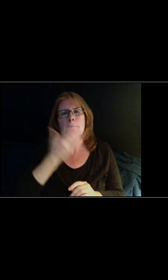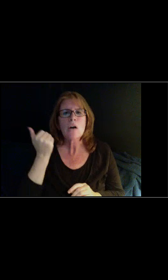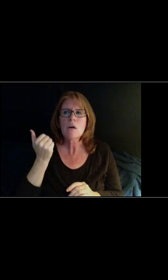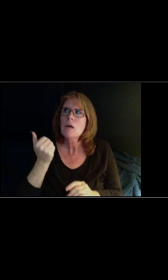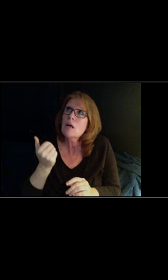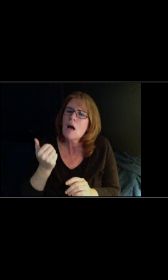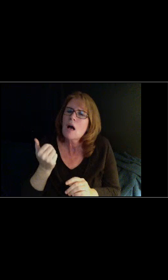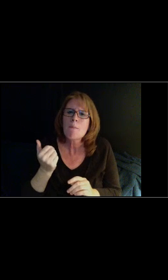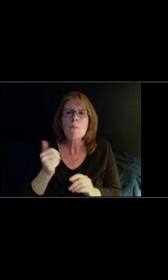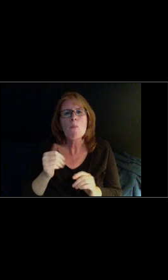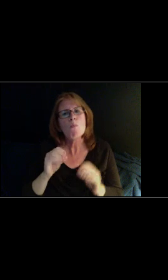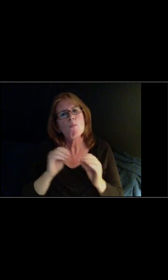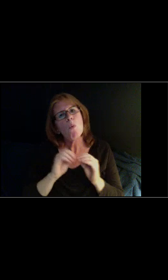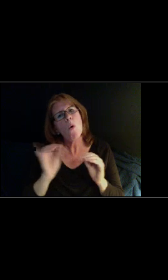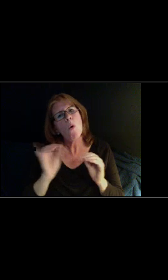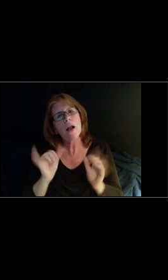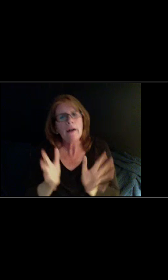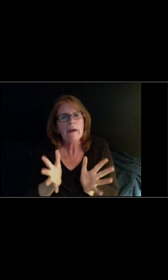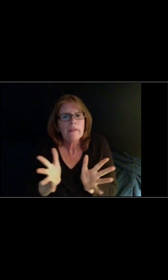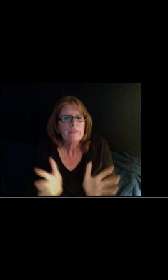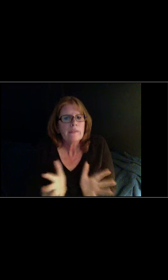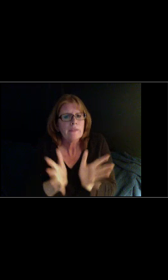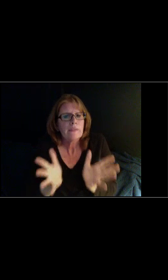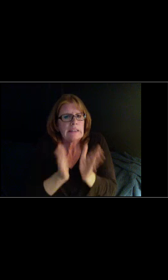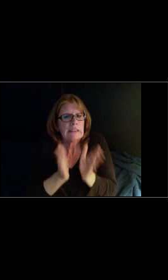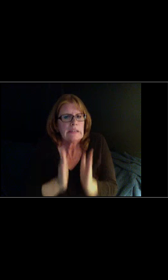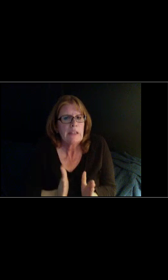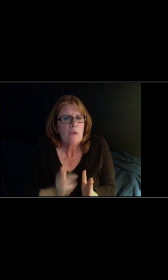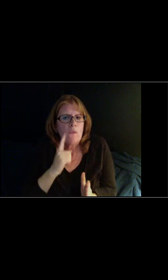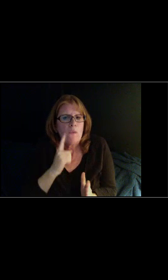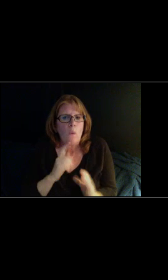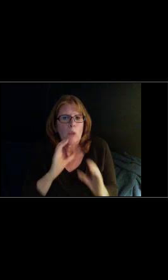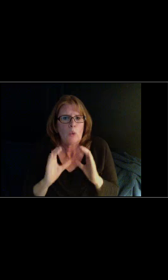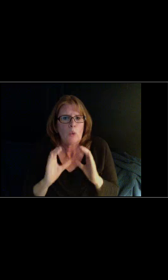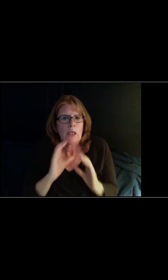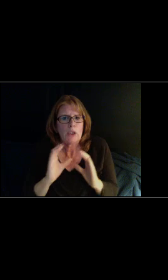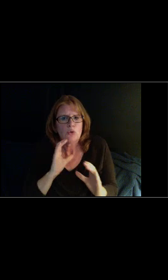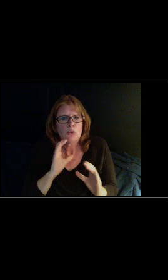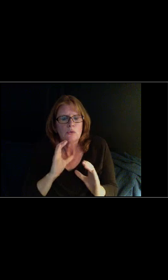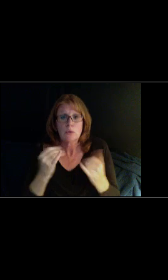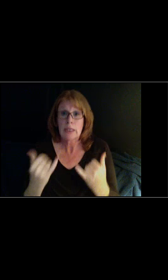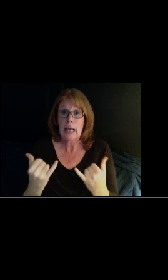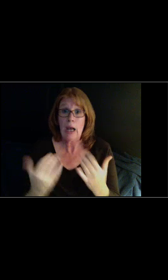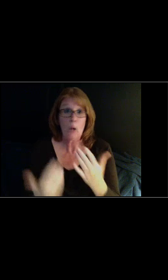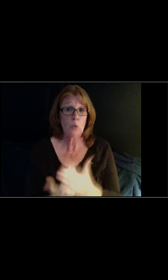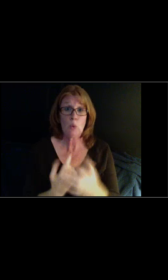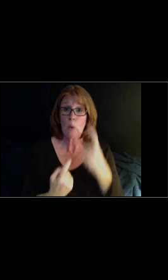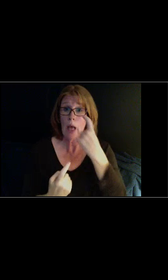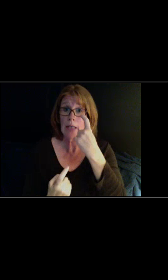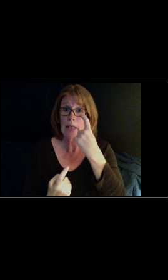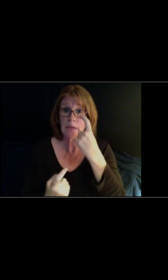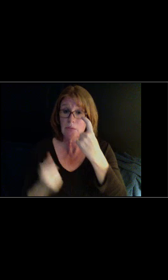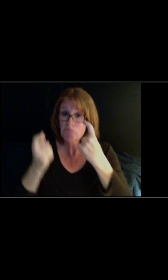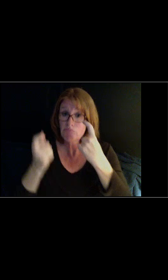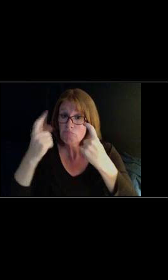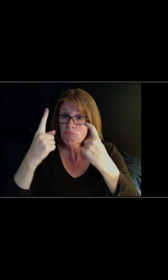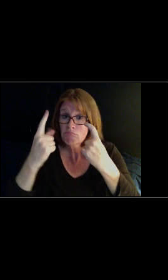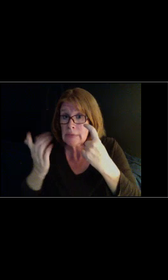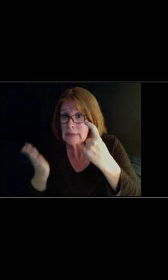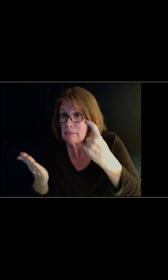Then in the 80s, we said, you know, maybe conduit isn't exactly it. Maybe we're more of a communication